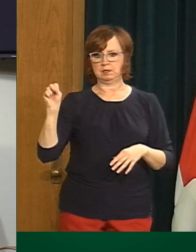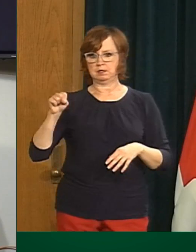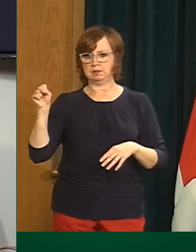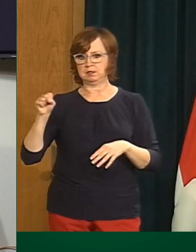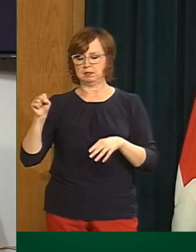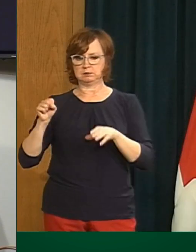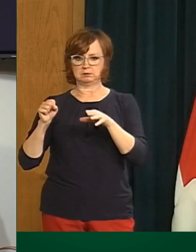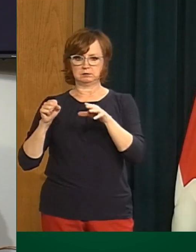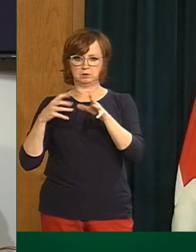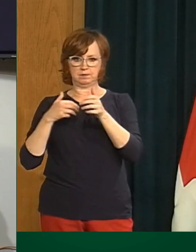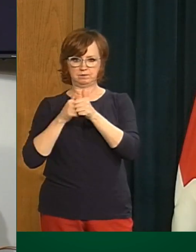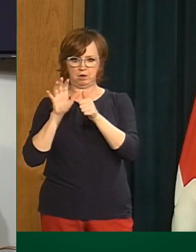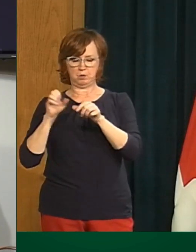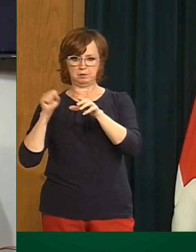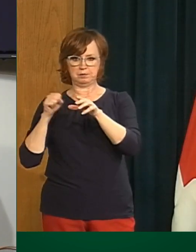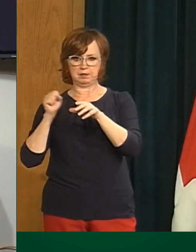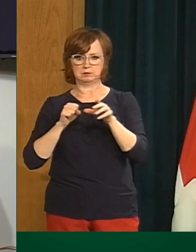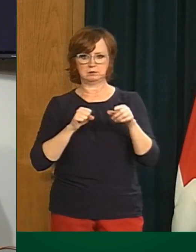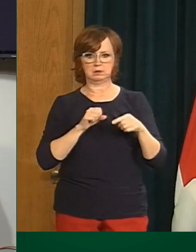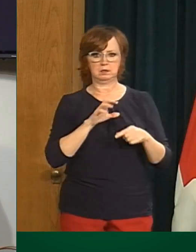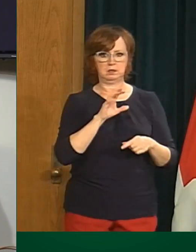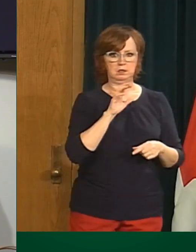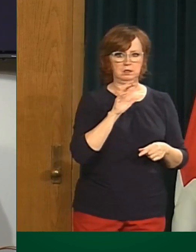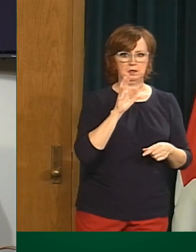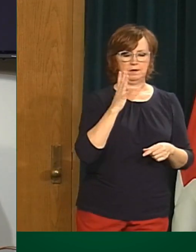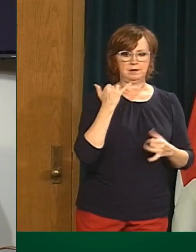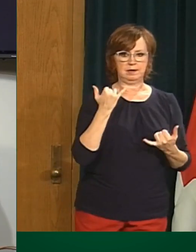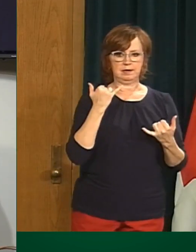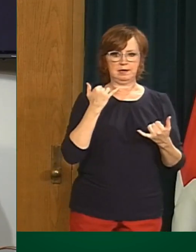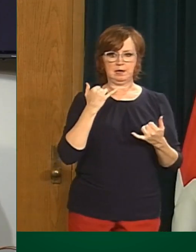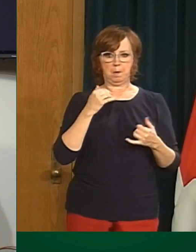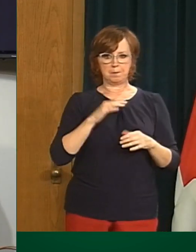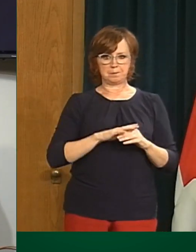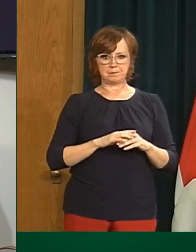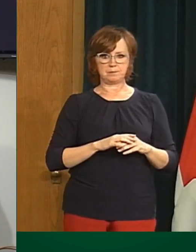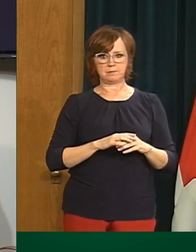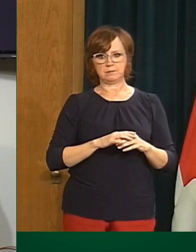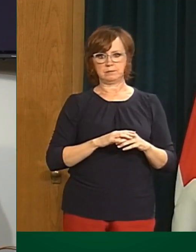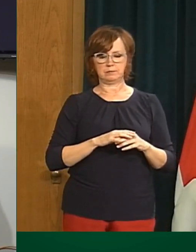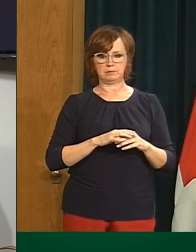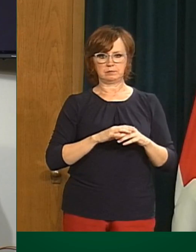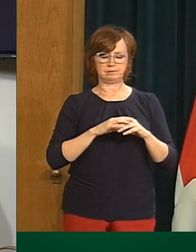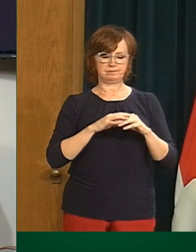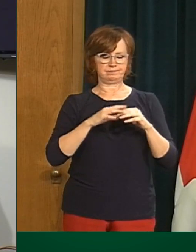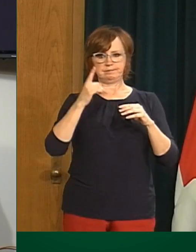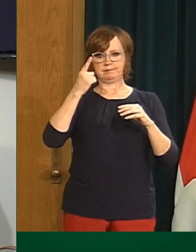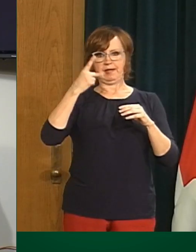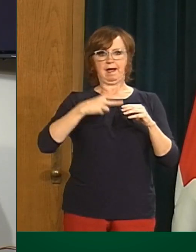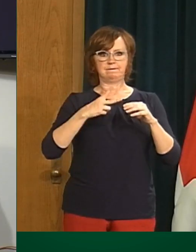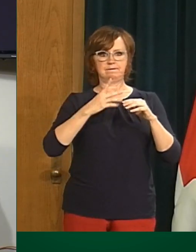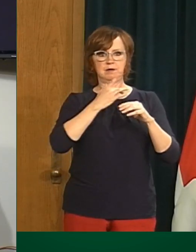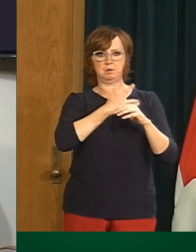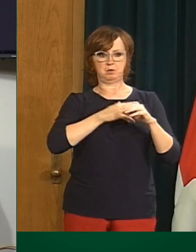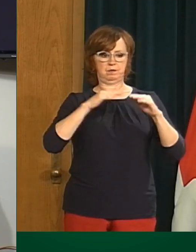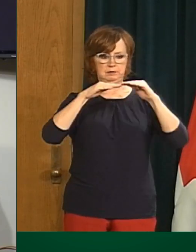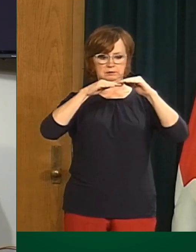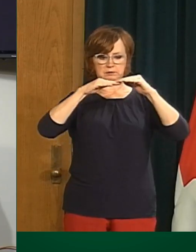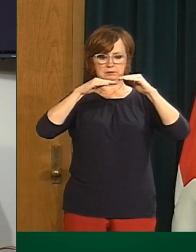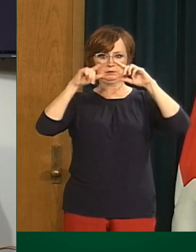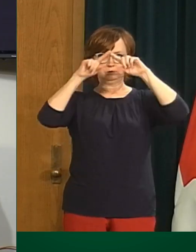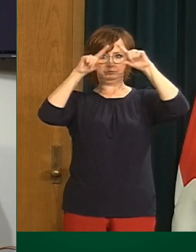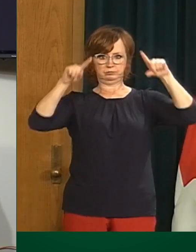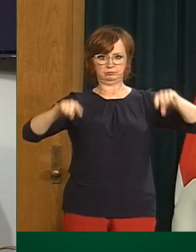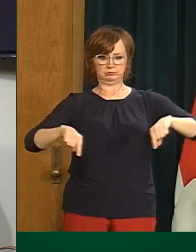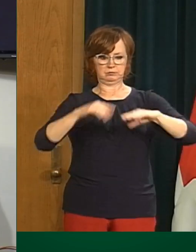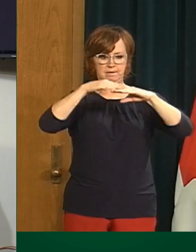I do. Premier, I mean, more than half the province is now under a kind of no travel ban. How